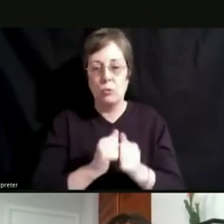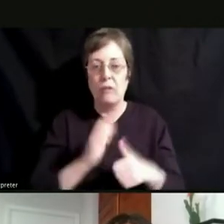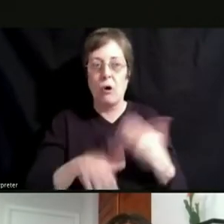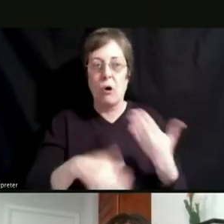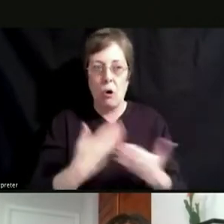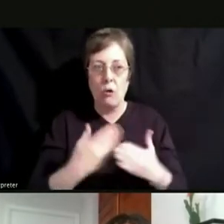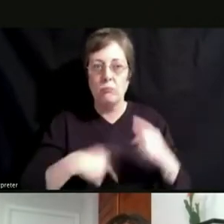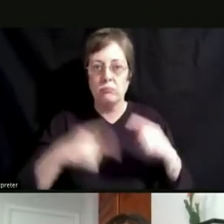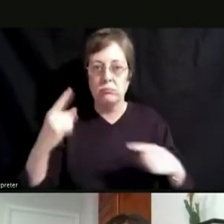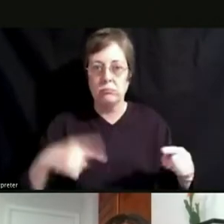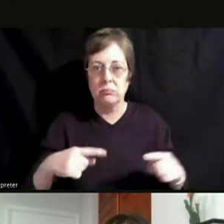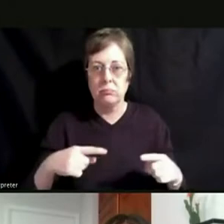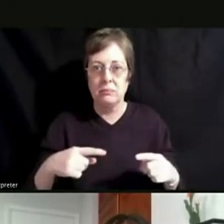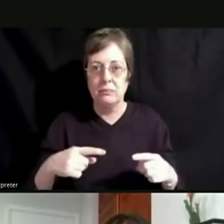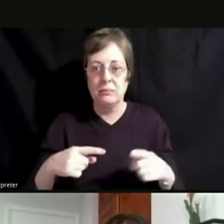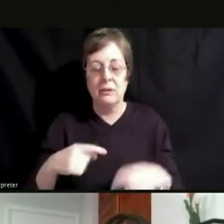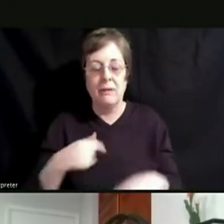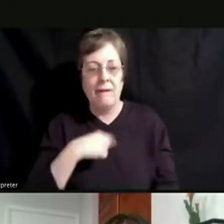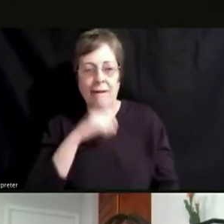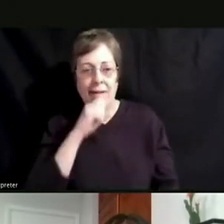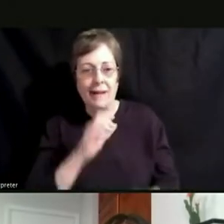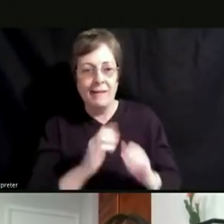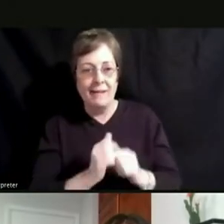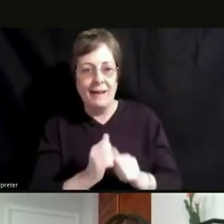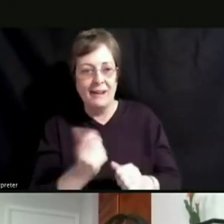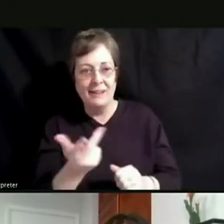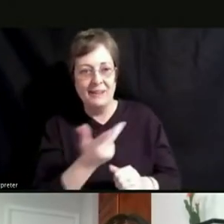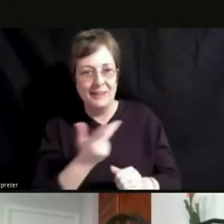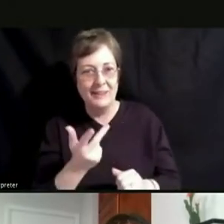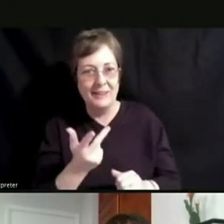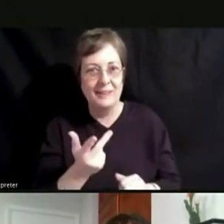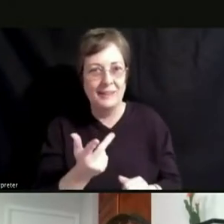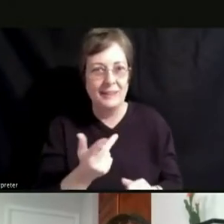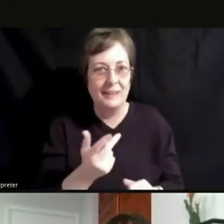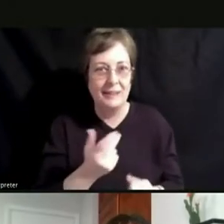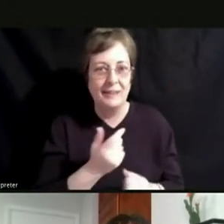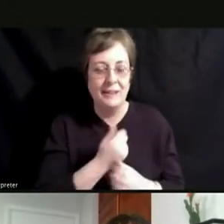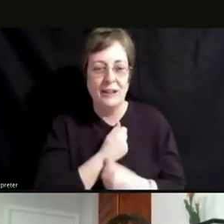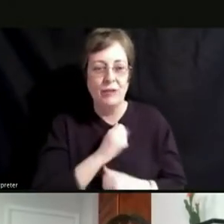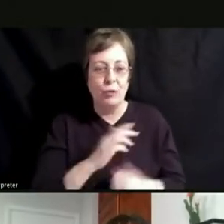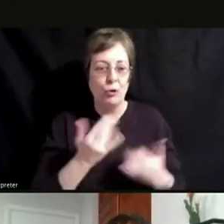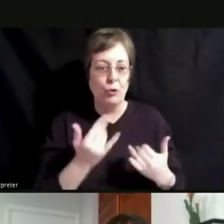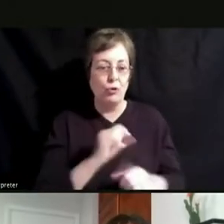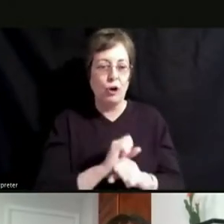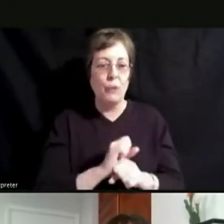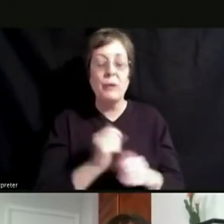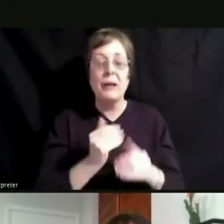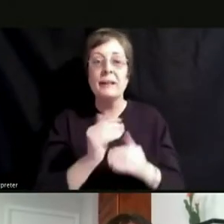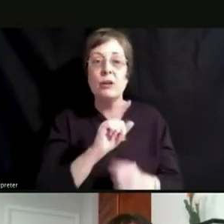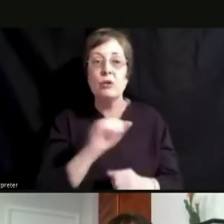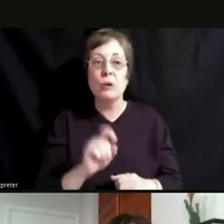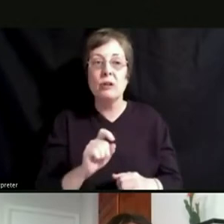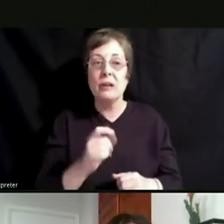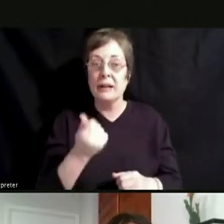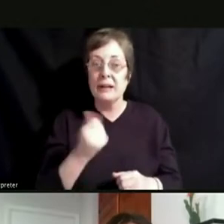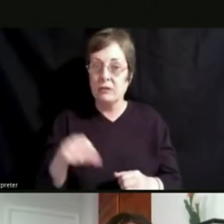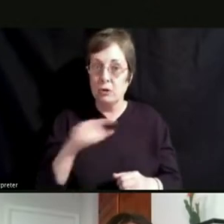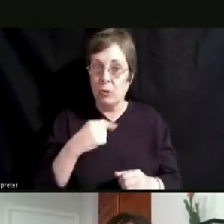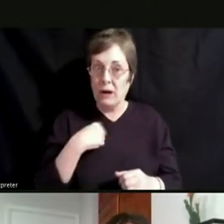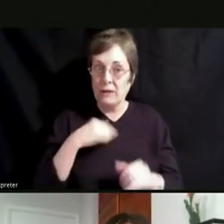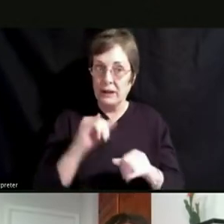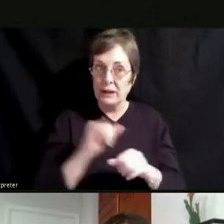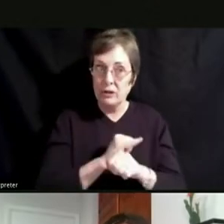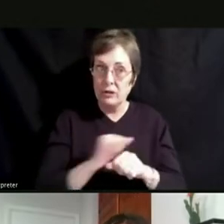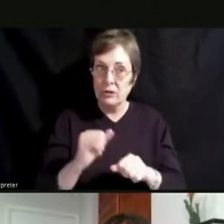Wow, I love how all of you are kind of on the same page there. So the next question is, did any of you have an internship or